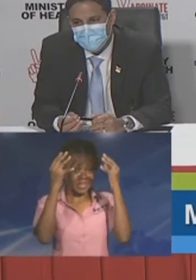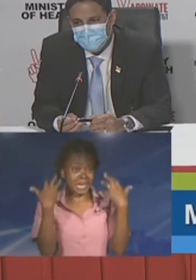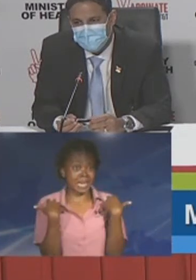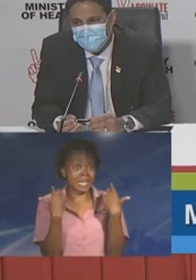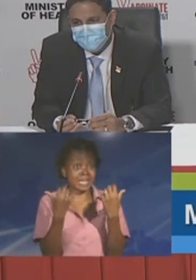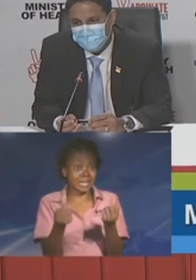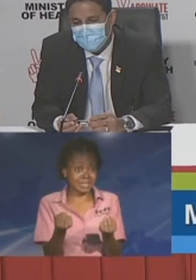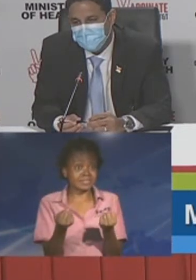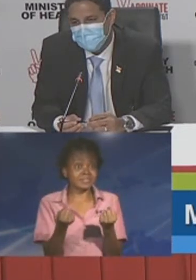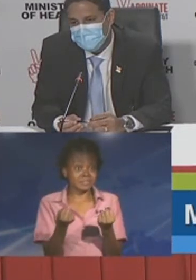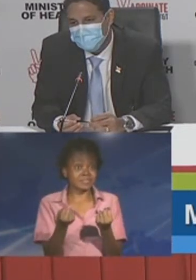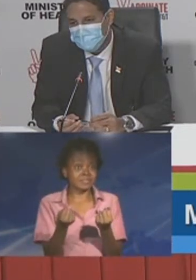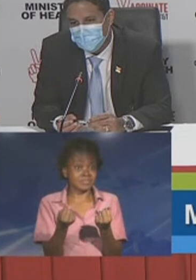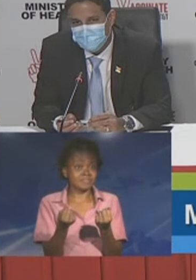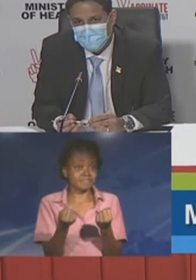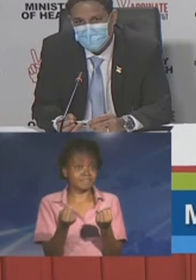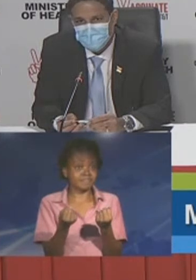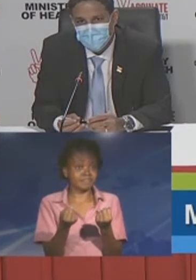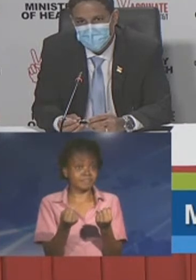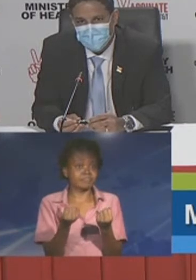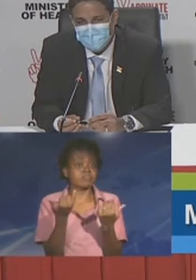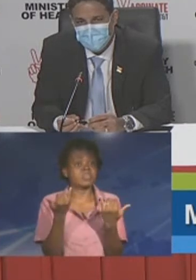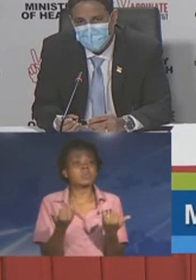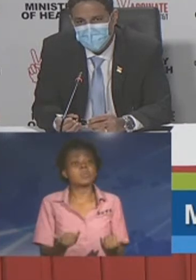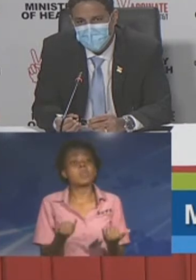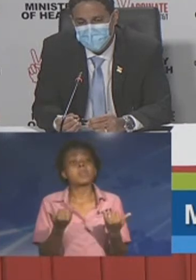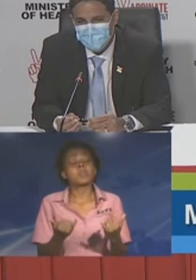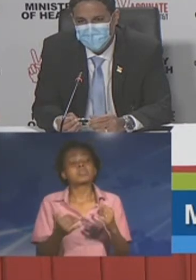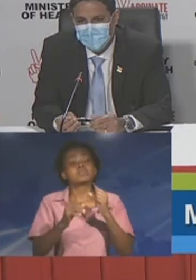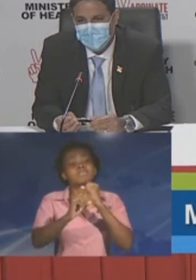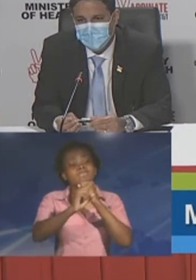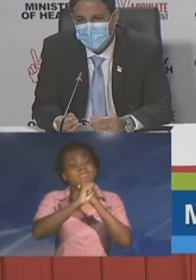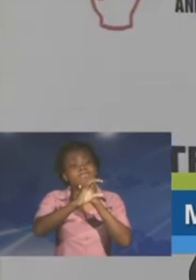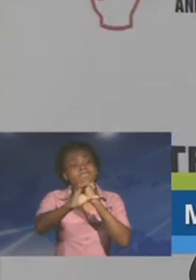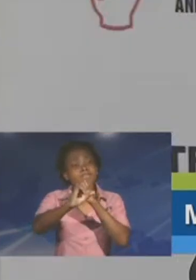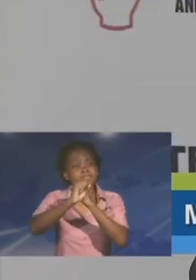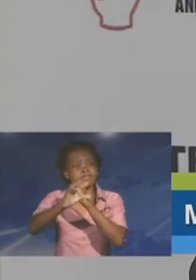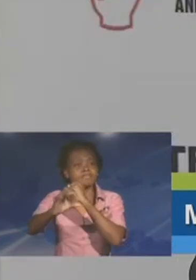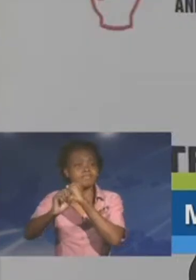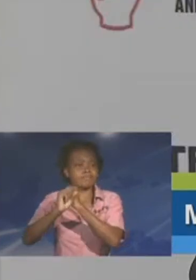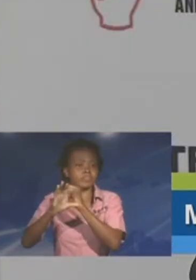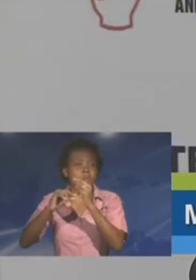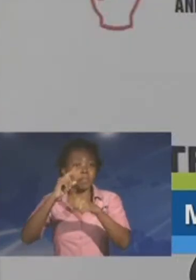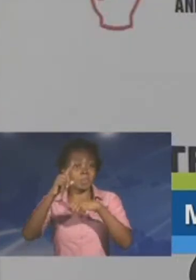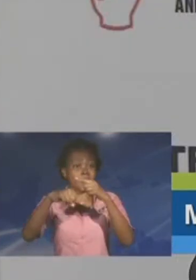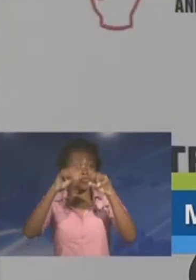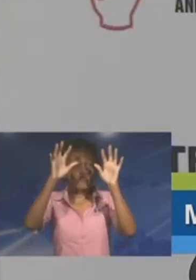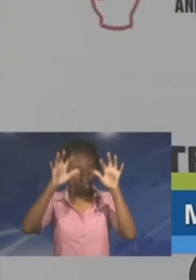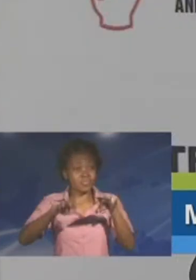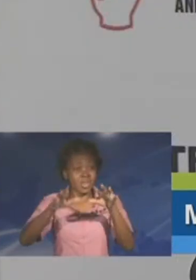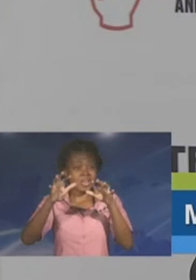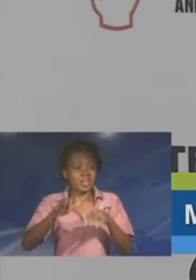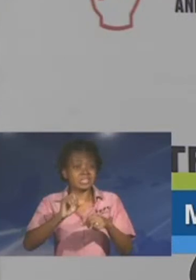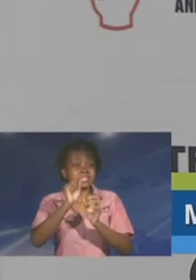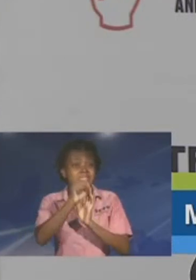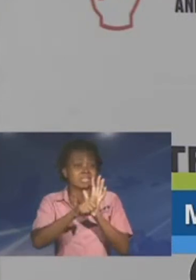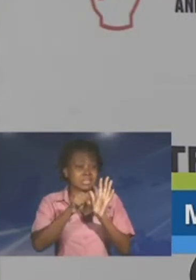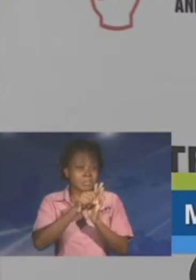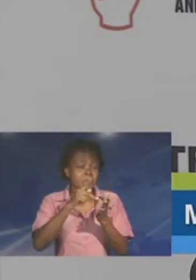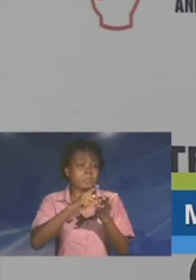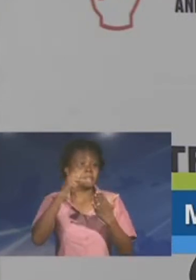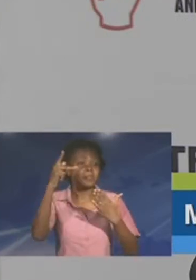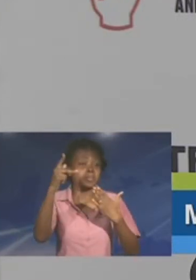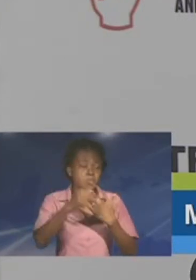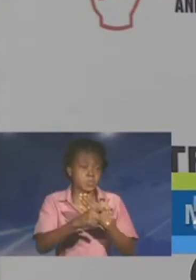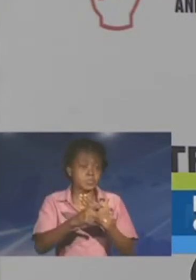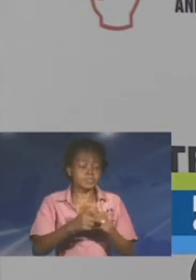has launched its rainy season program quite a while ago. I think we had a discussion even on this program